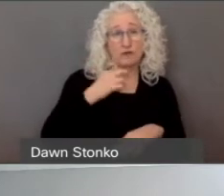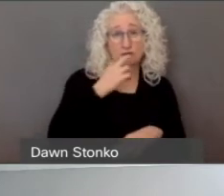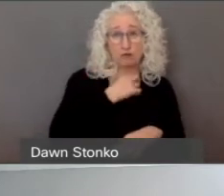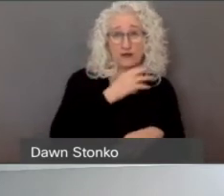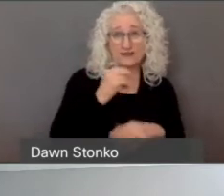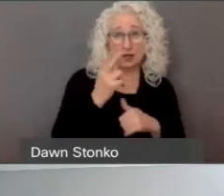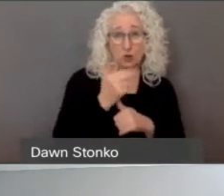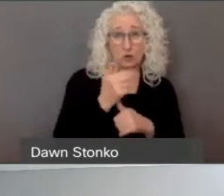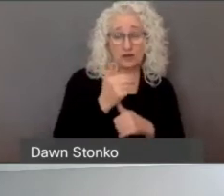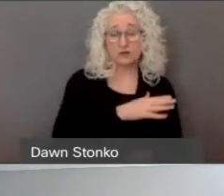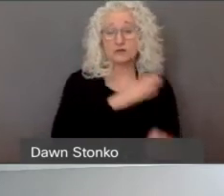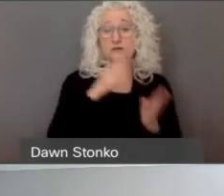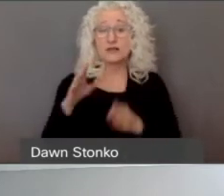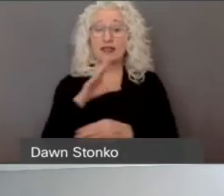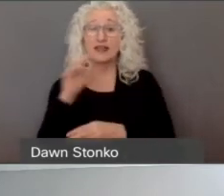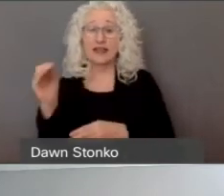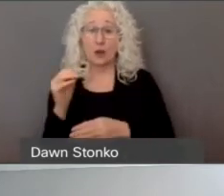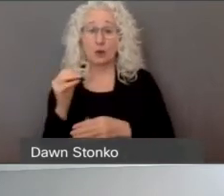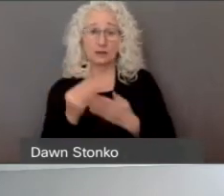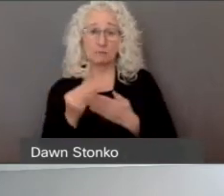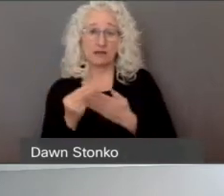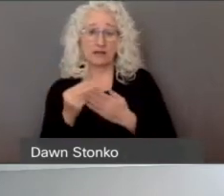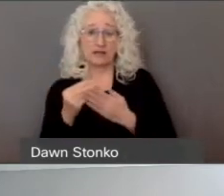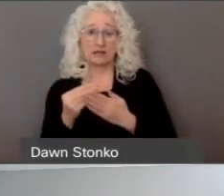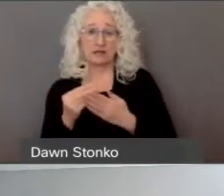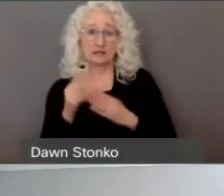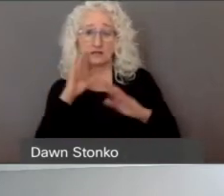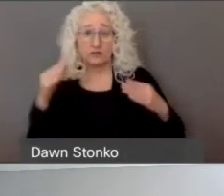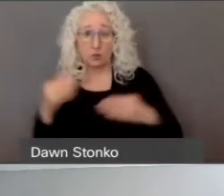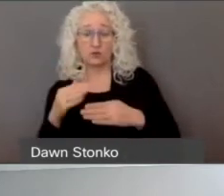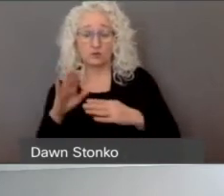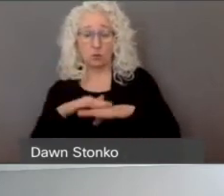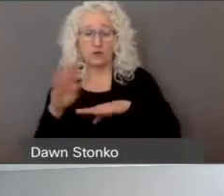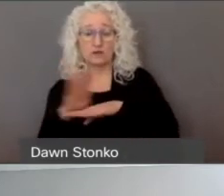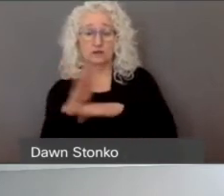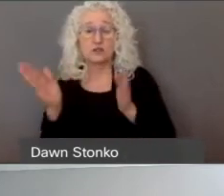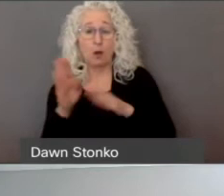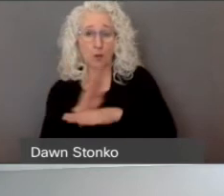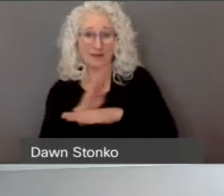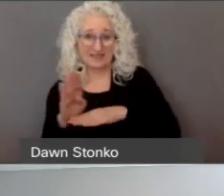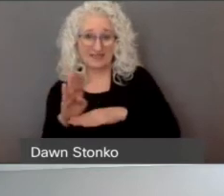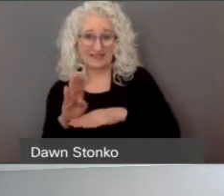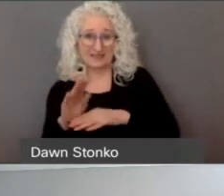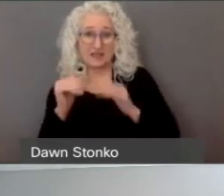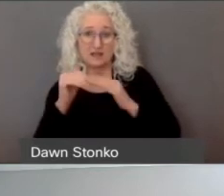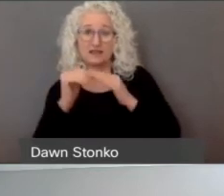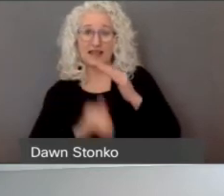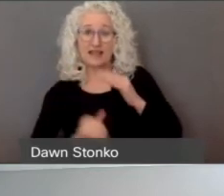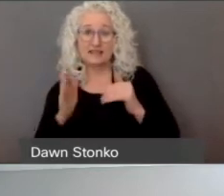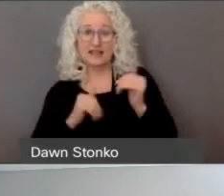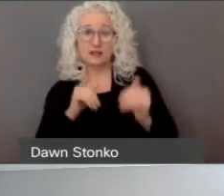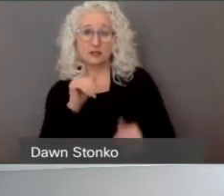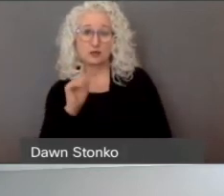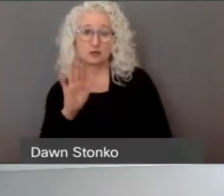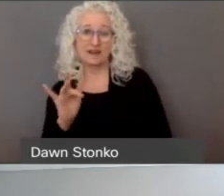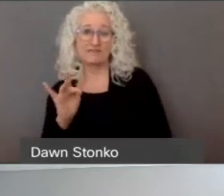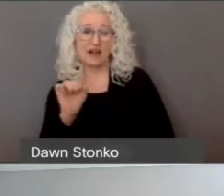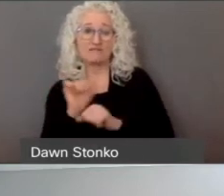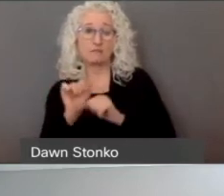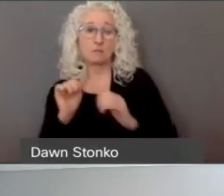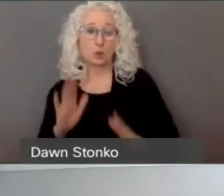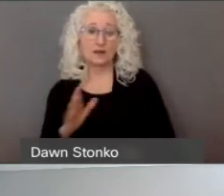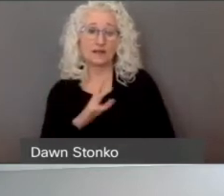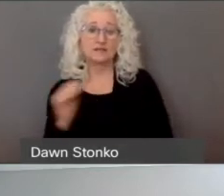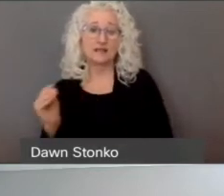funding is directed towards small businesses, fewer than 25 employees,